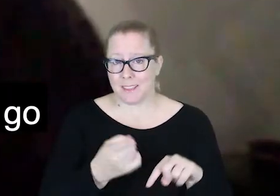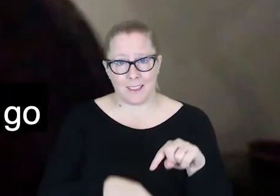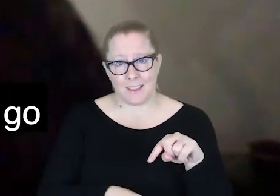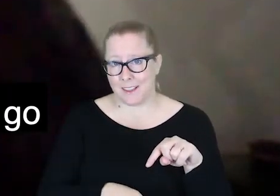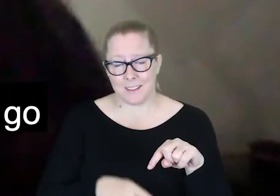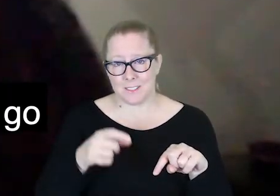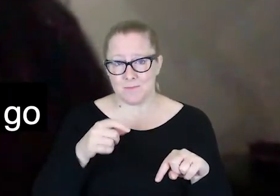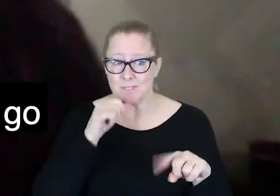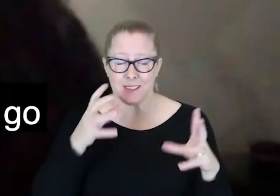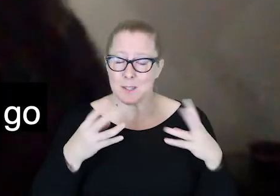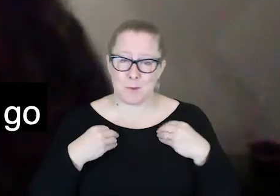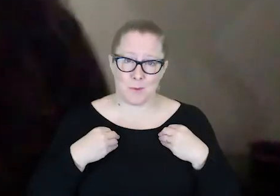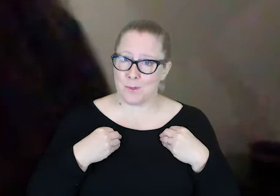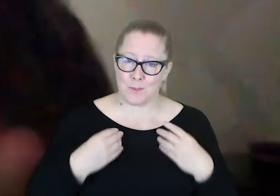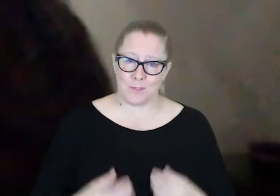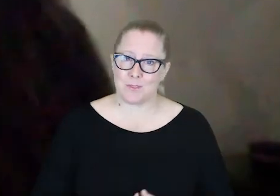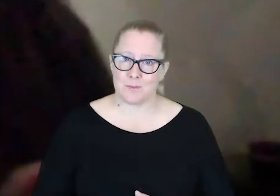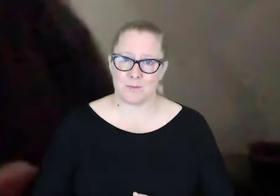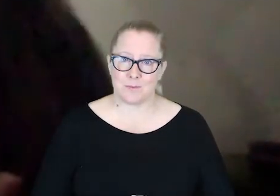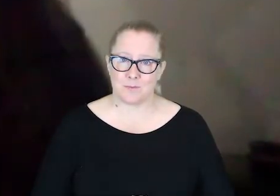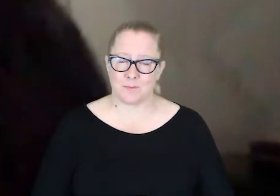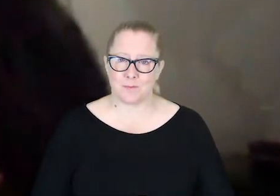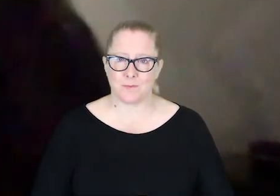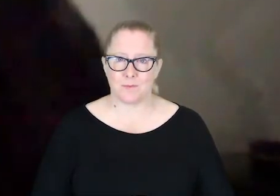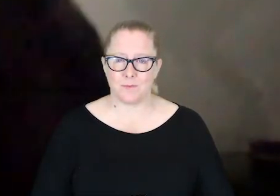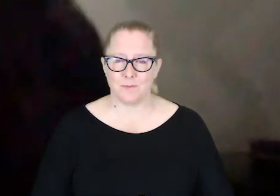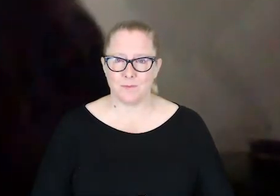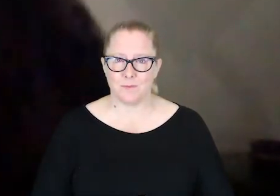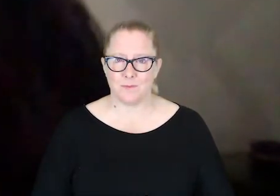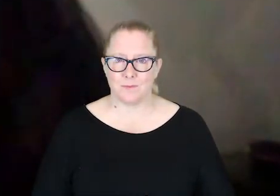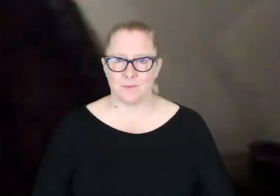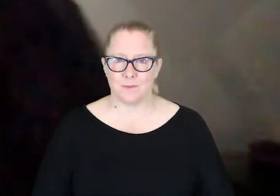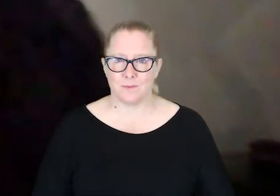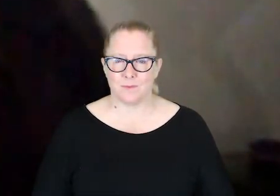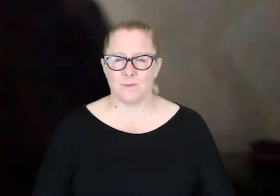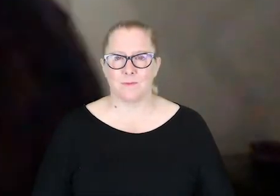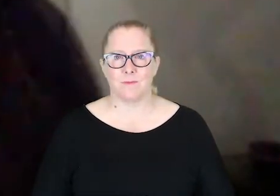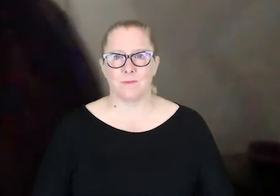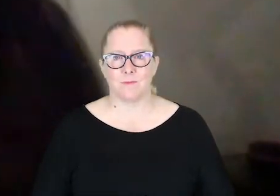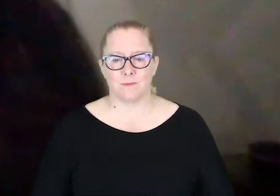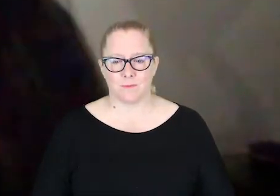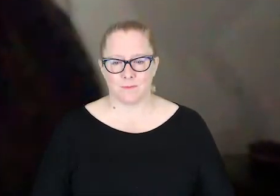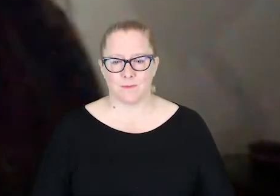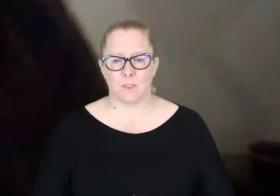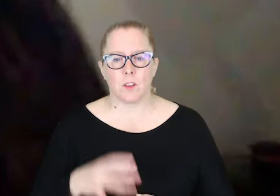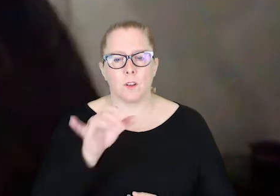not acceptable for them to go and study in any other country. There is